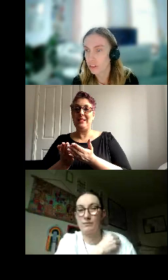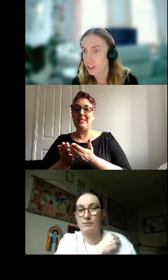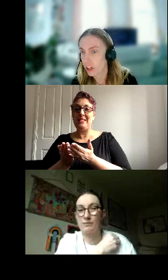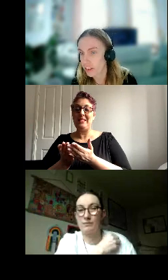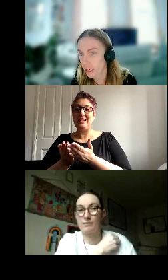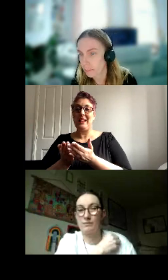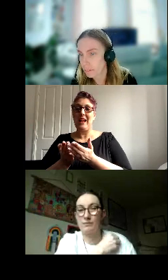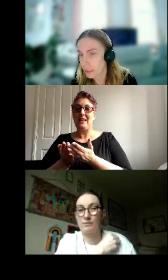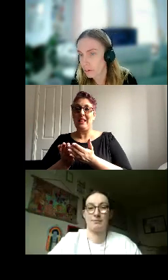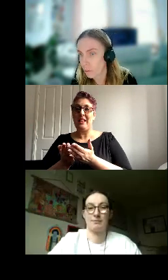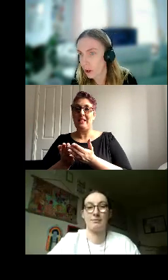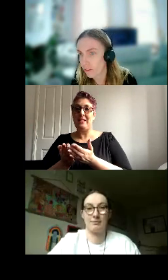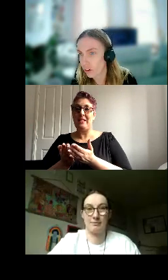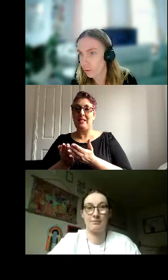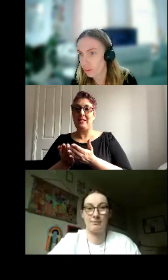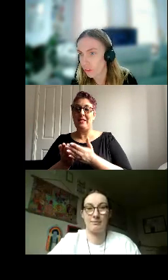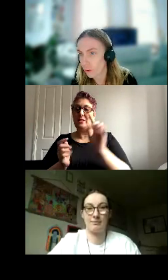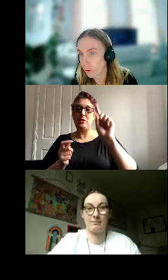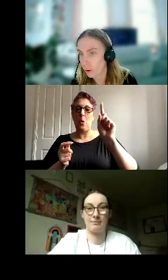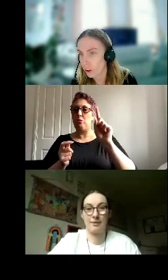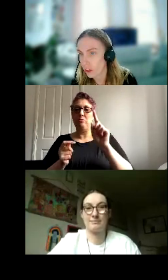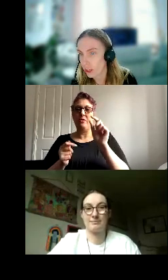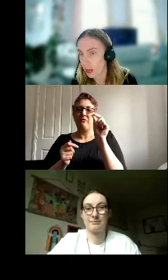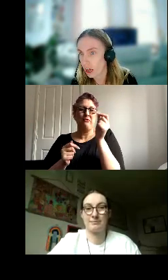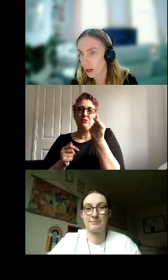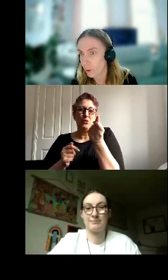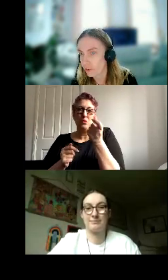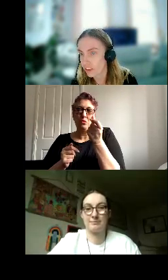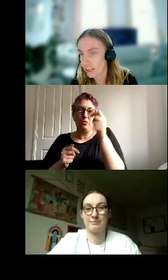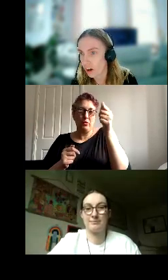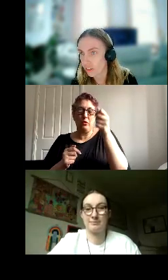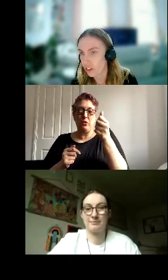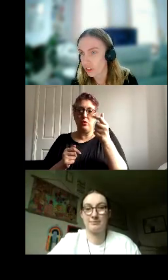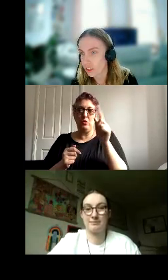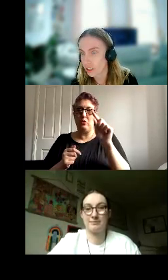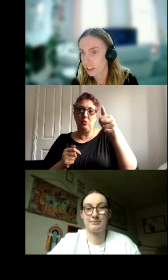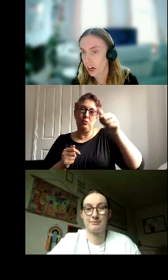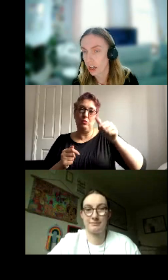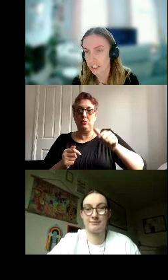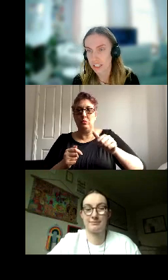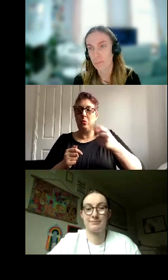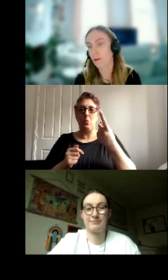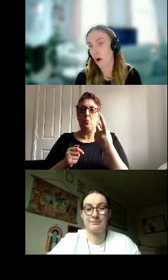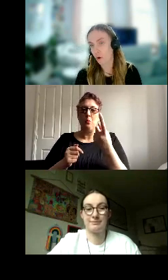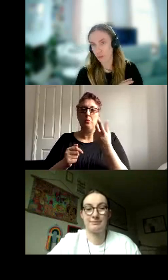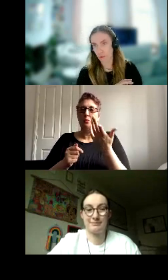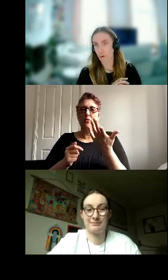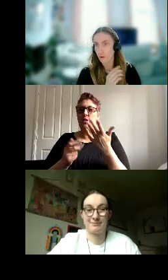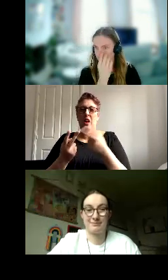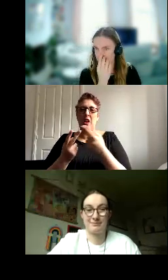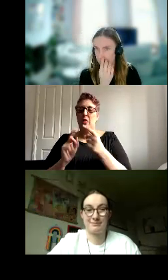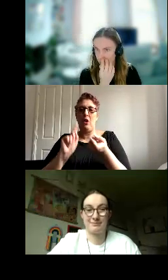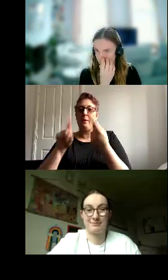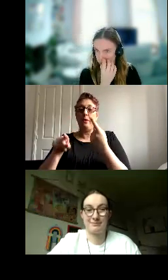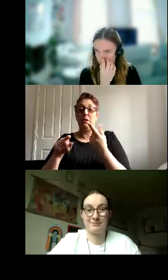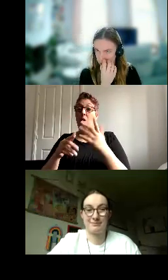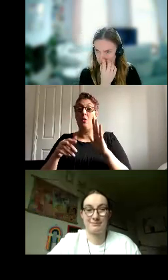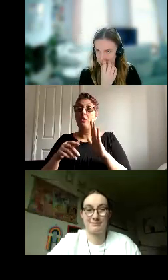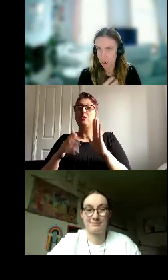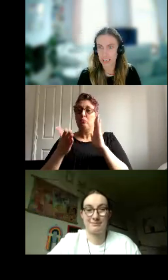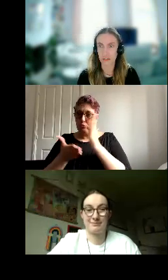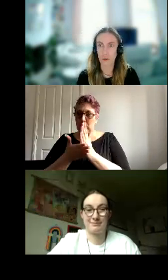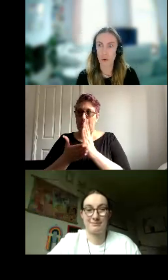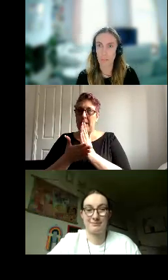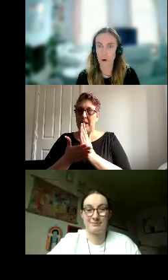then there was, I think, maybe one vote for one of the other answers, but overall people are